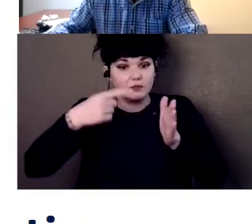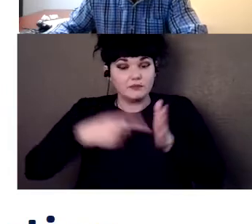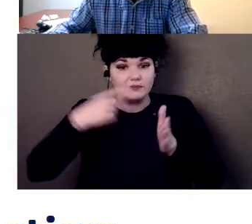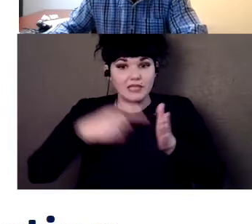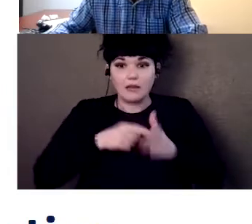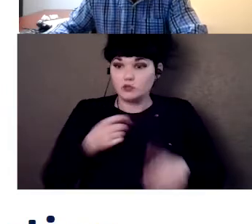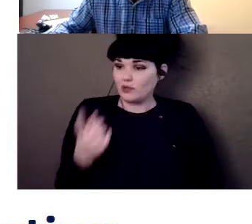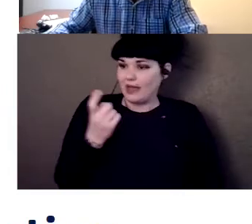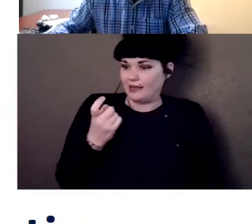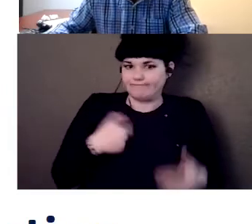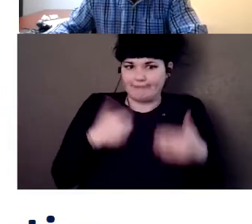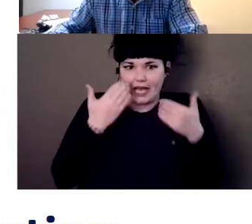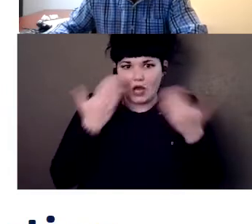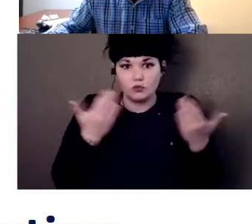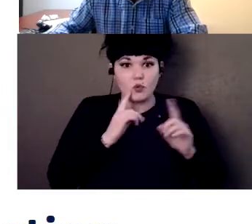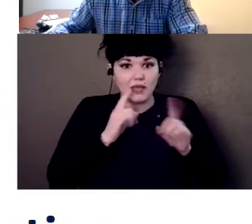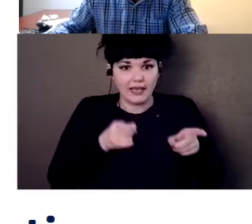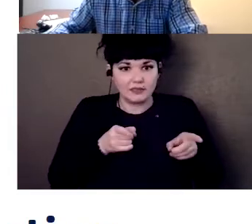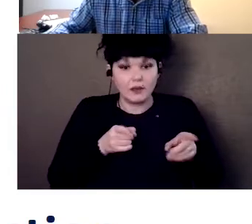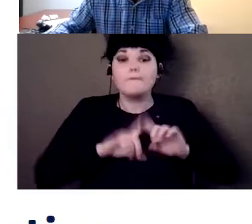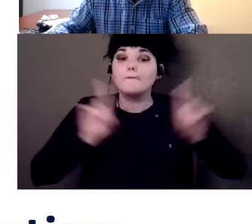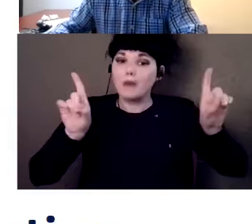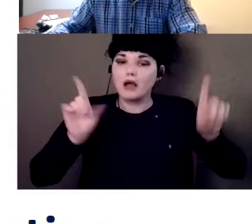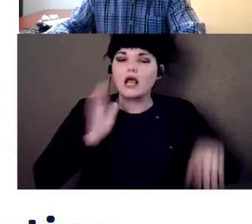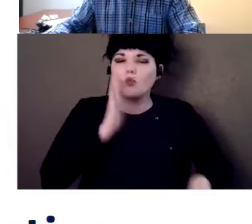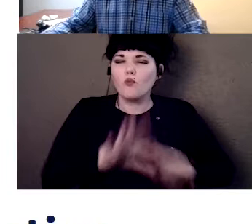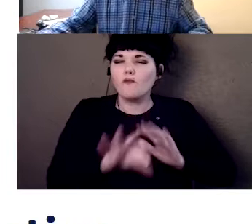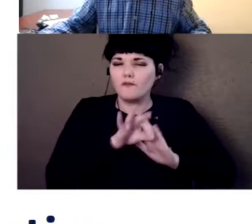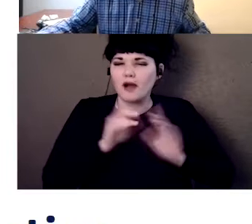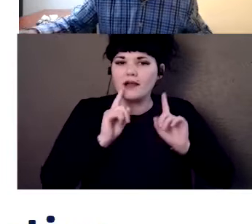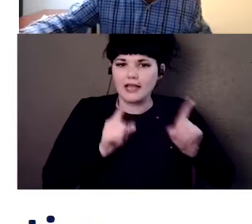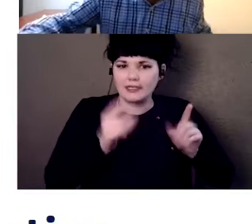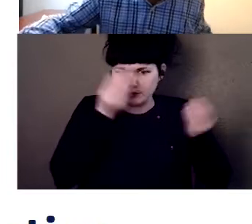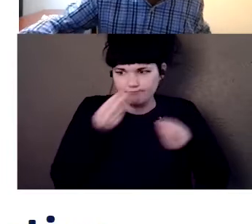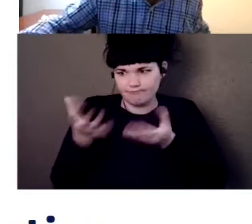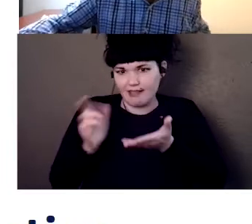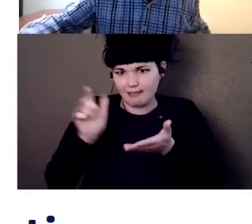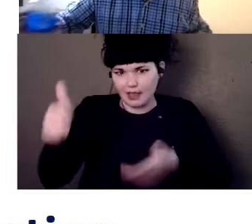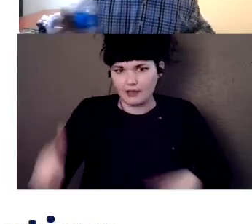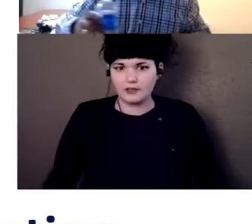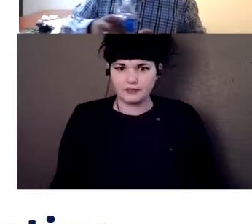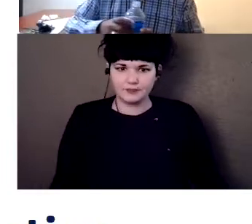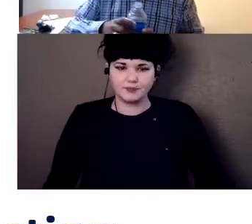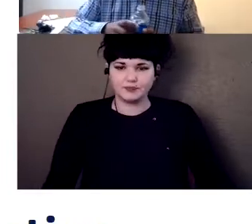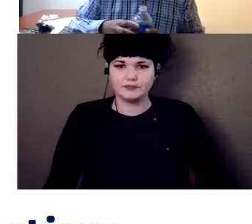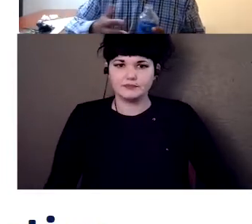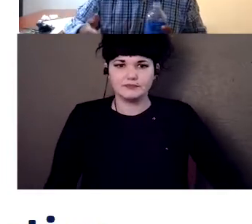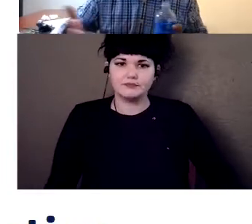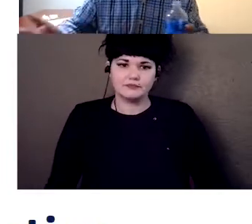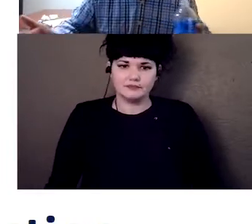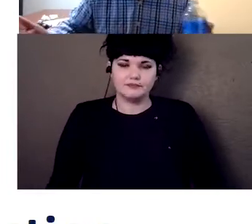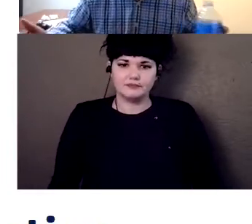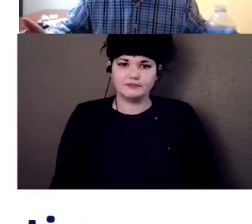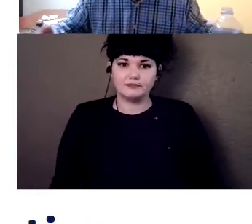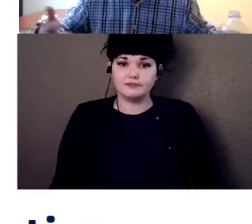answer. One of the things that I pride myself on is not giving out information or just speaking without really not knowing.